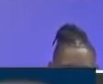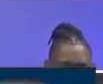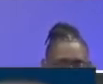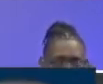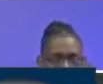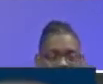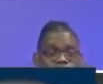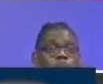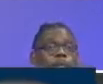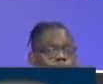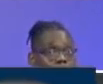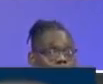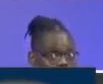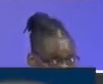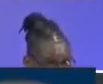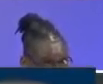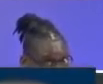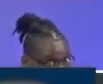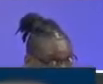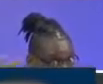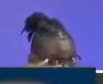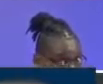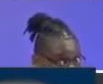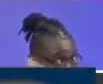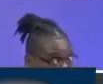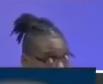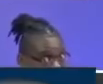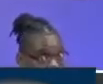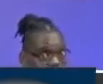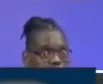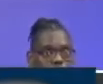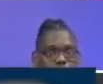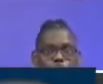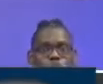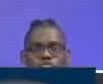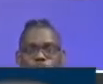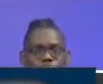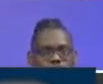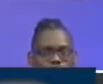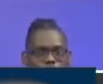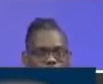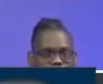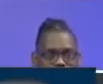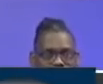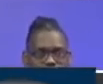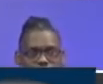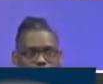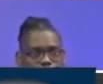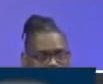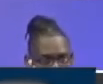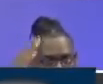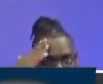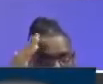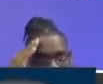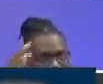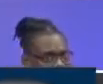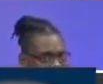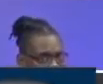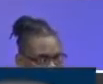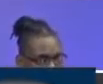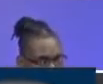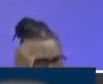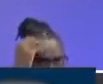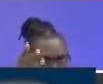those environments. And it's largely because there are consequences to non-cooperation. But we are called